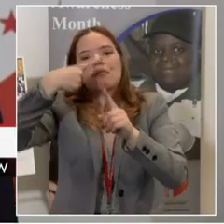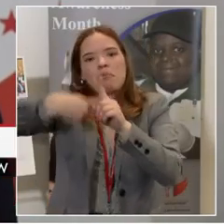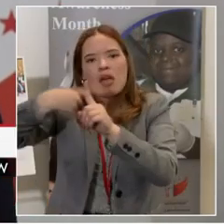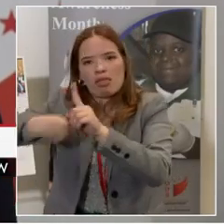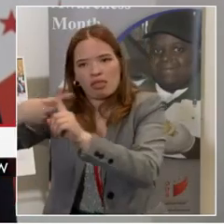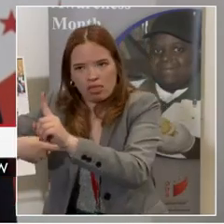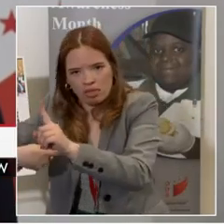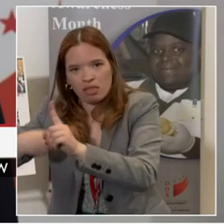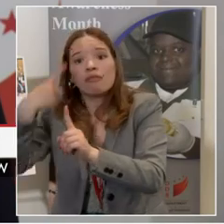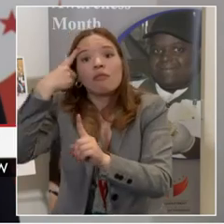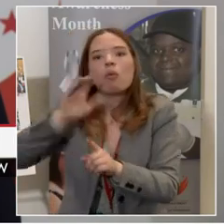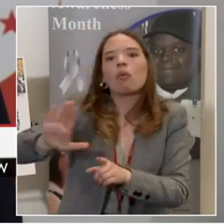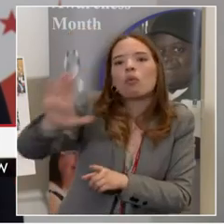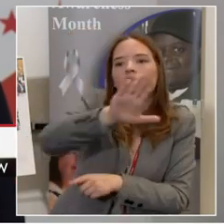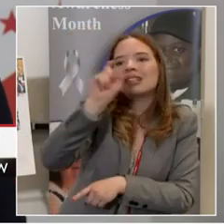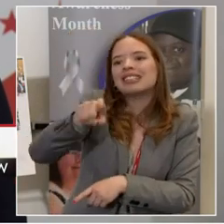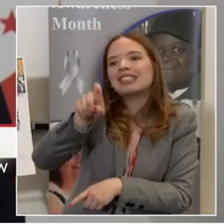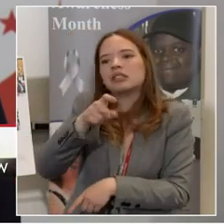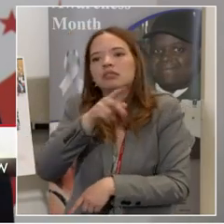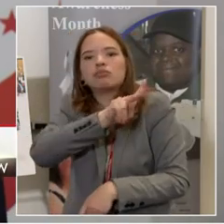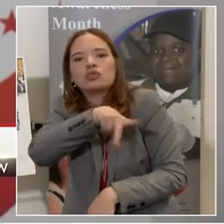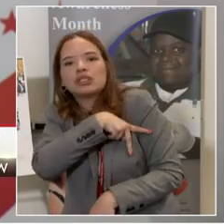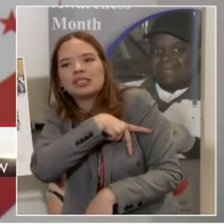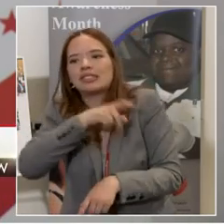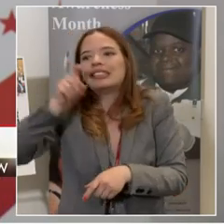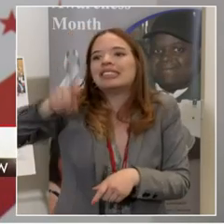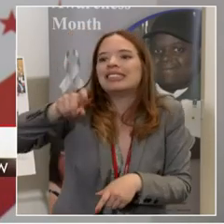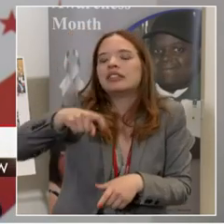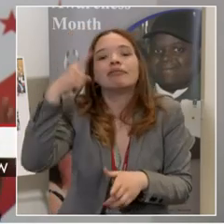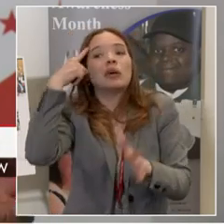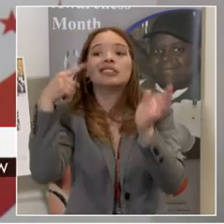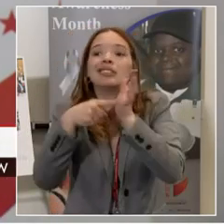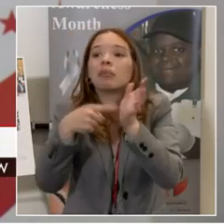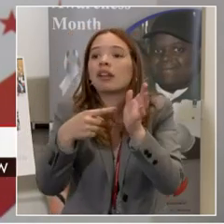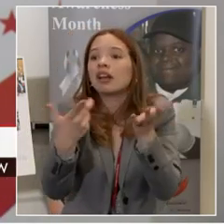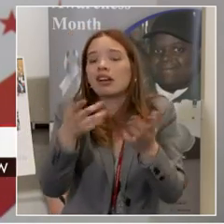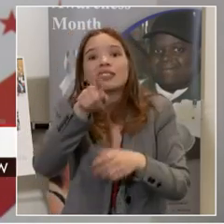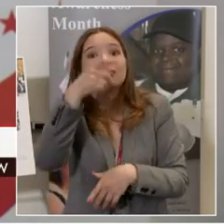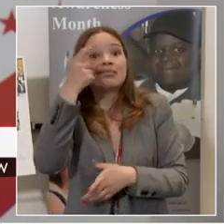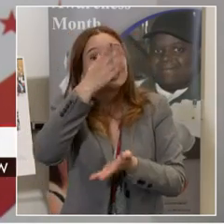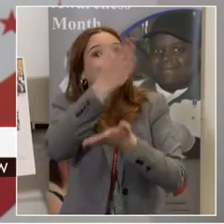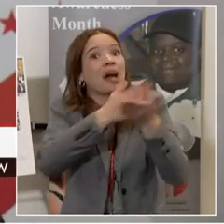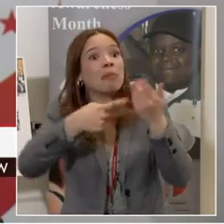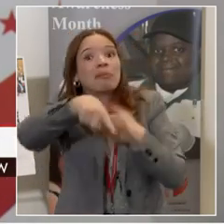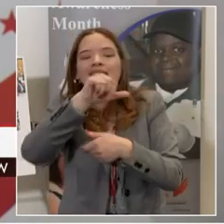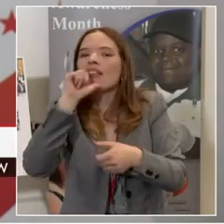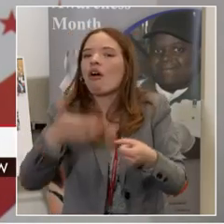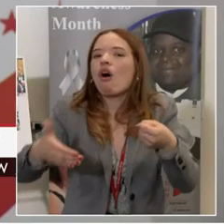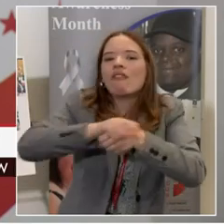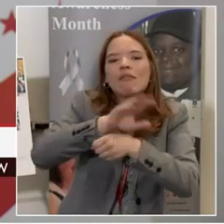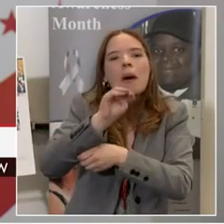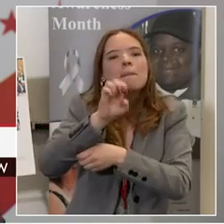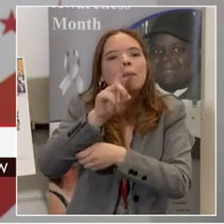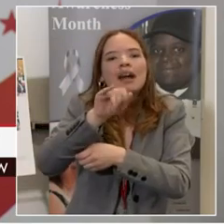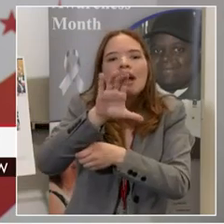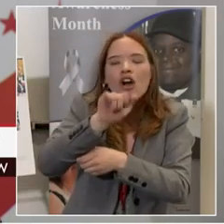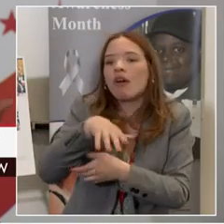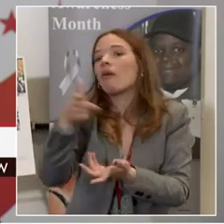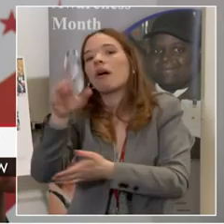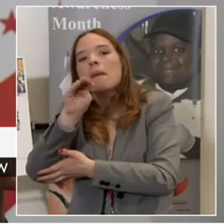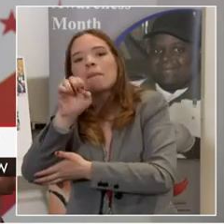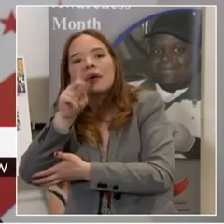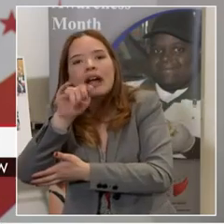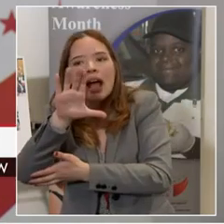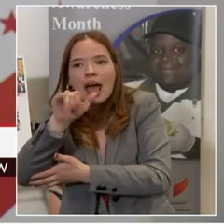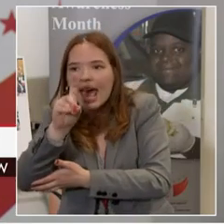for personal needs not covered by Medicaid or Medicare, such as clothing, cosmetics, hobbies.